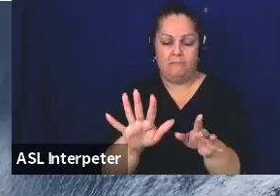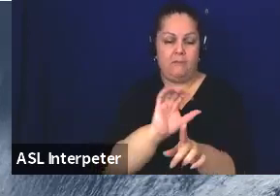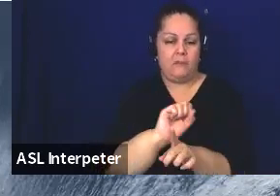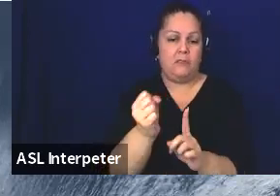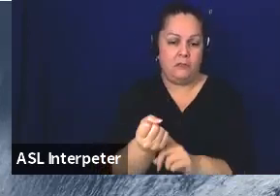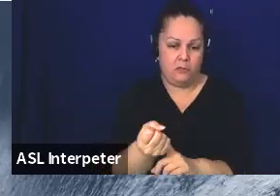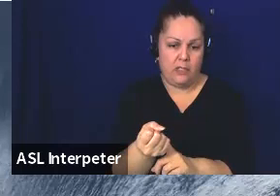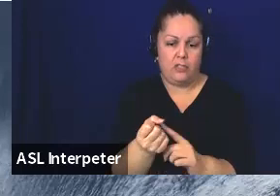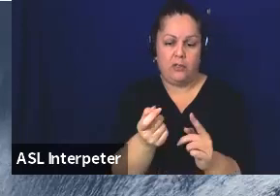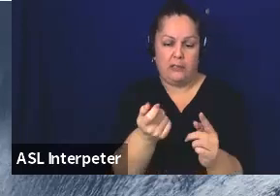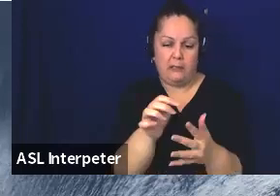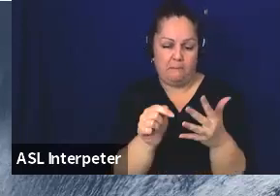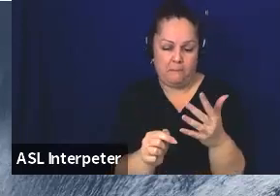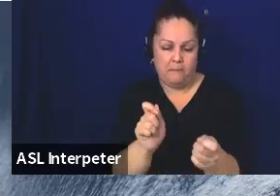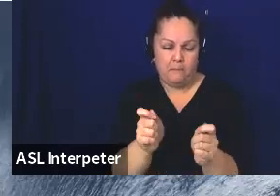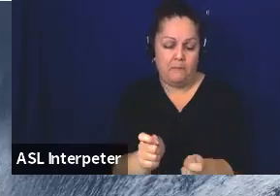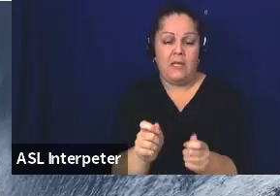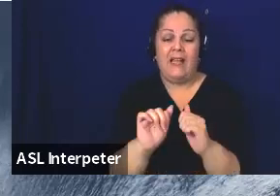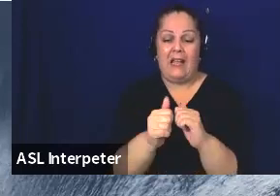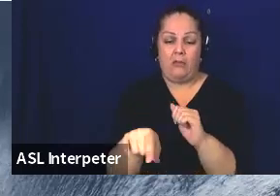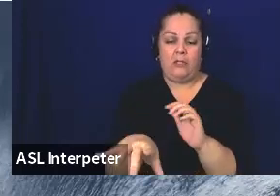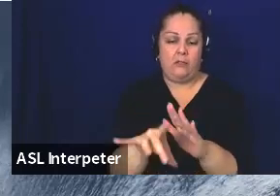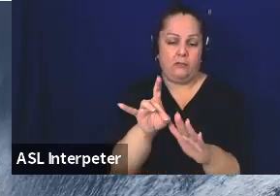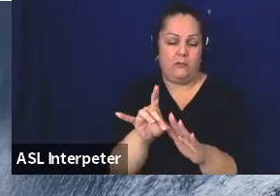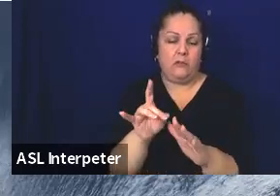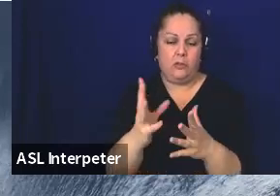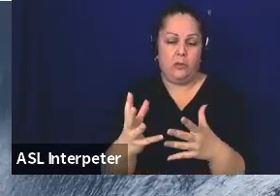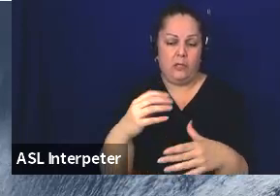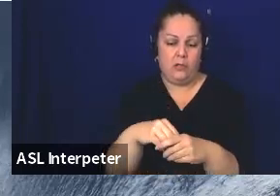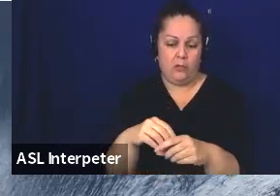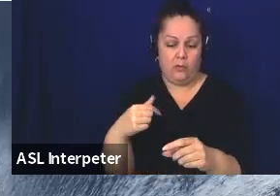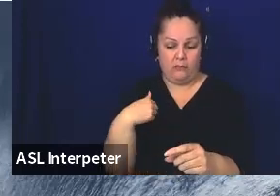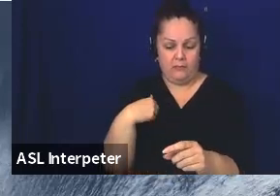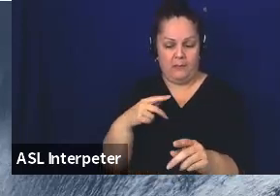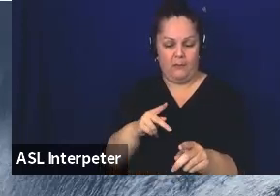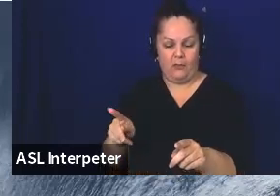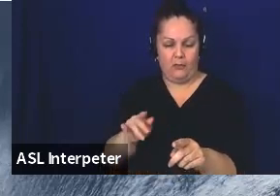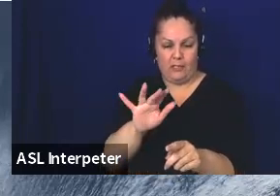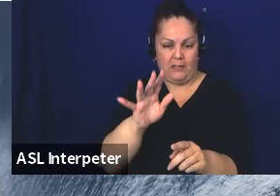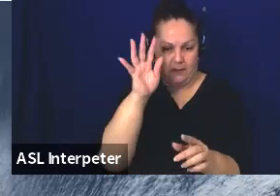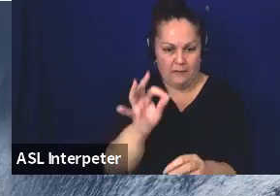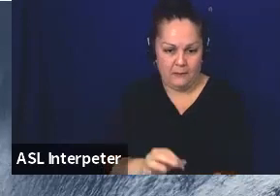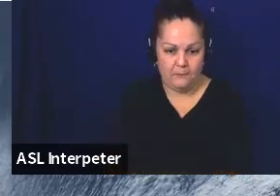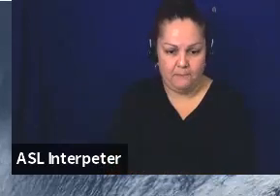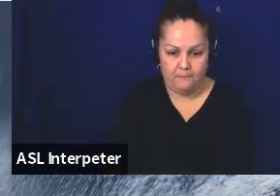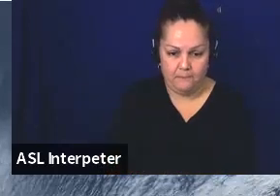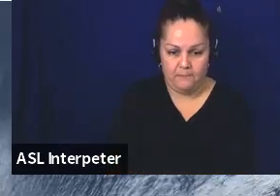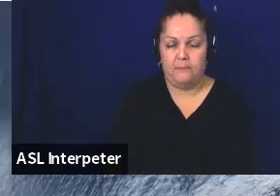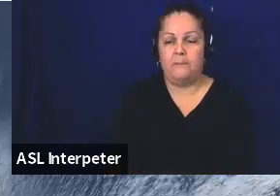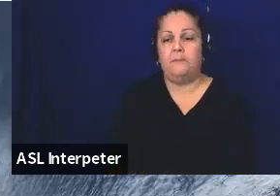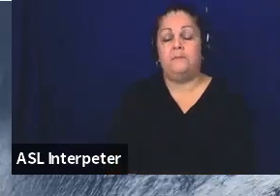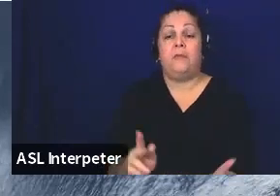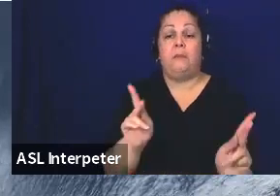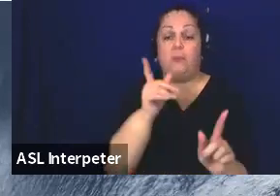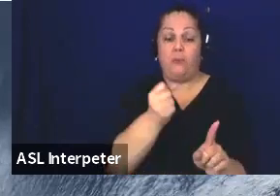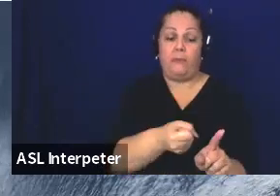situation or how they choose to include the stakeholder in their choices. Individuals who have been impacted